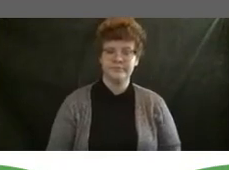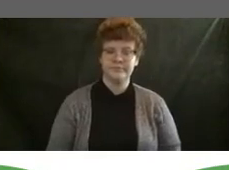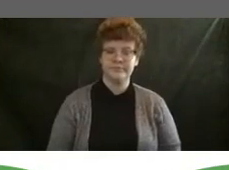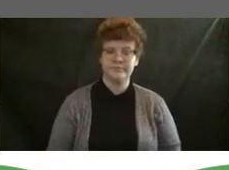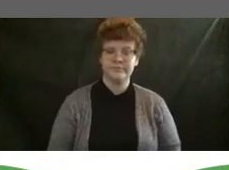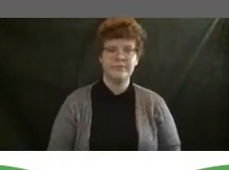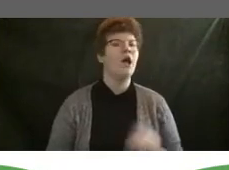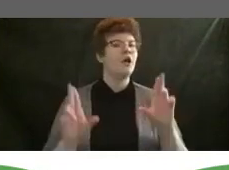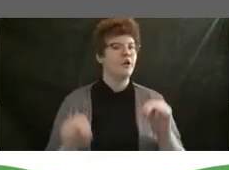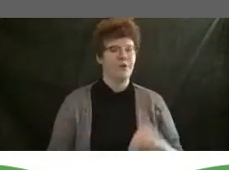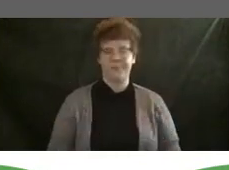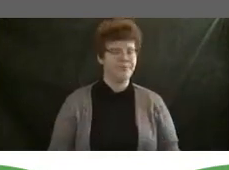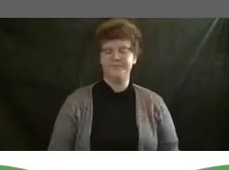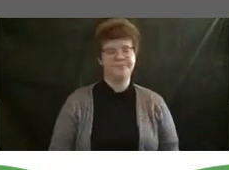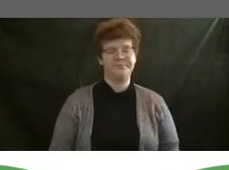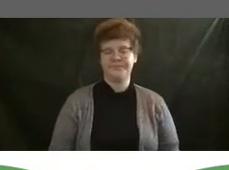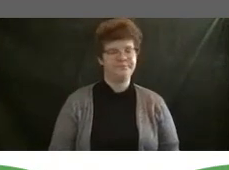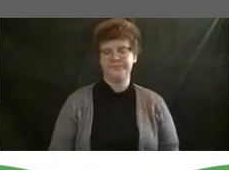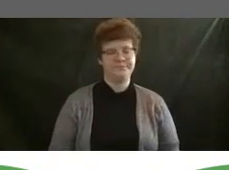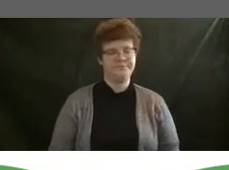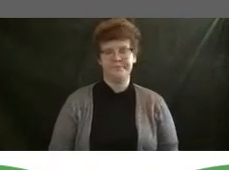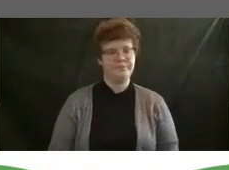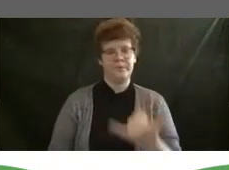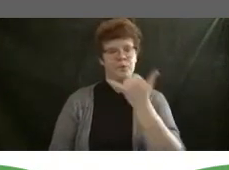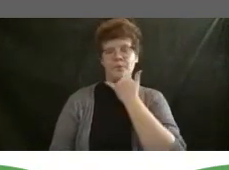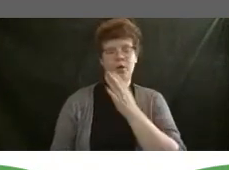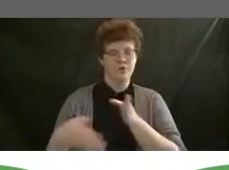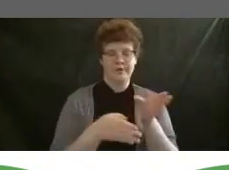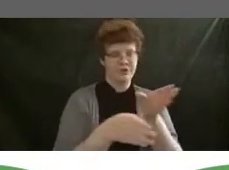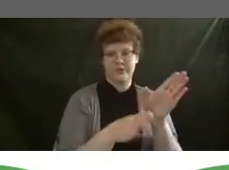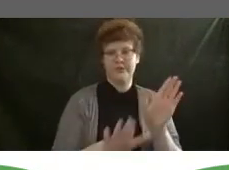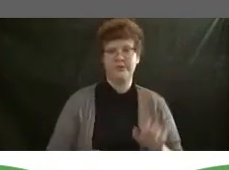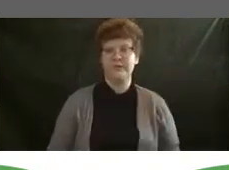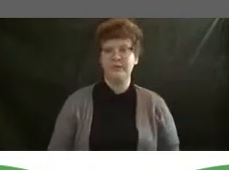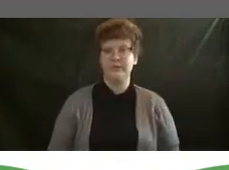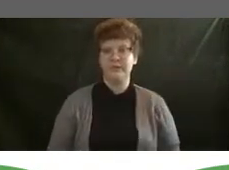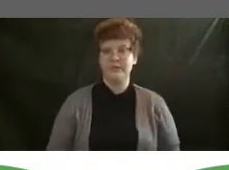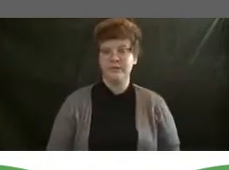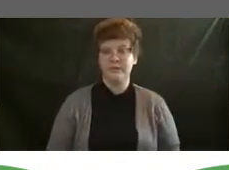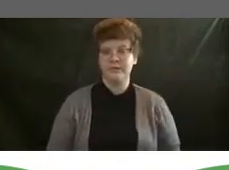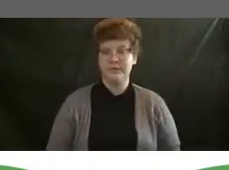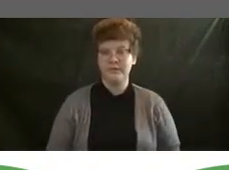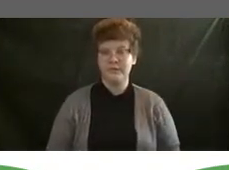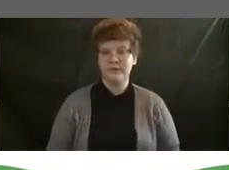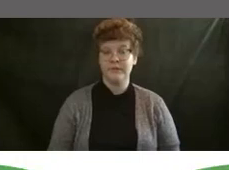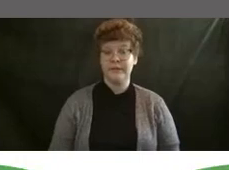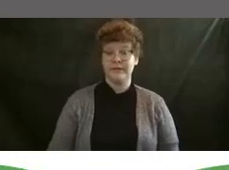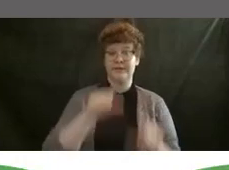No, I'm going in the wrong direction here. It's this one that we want from